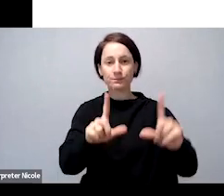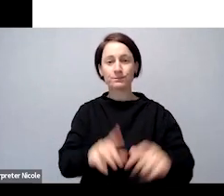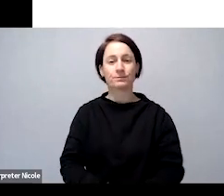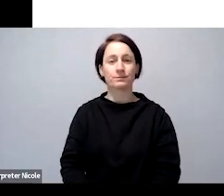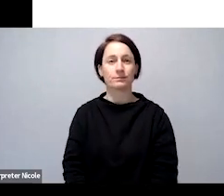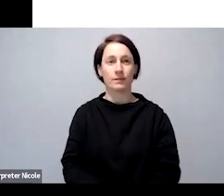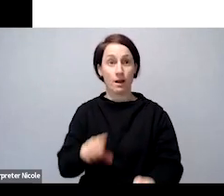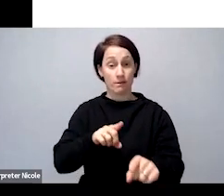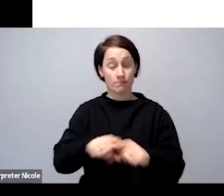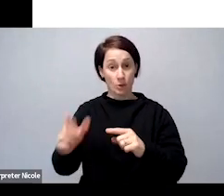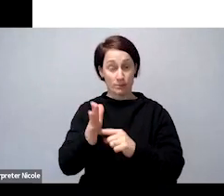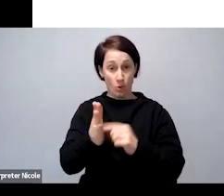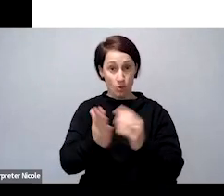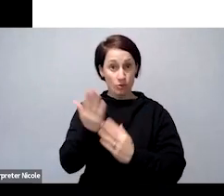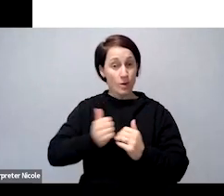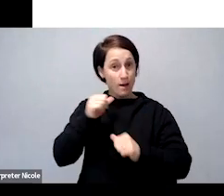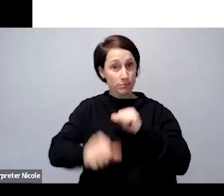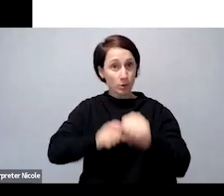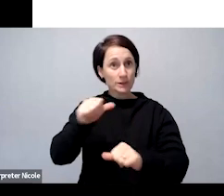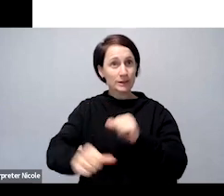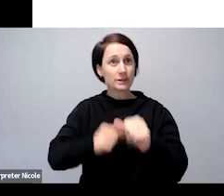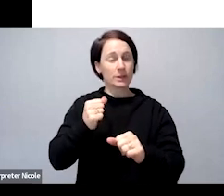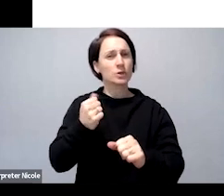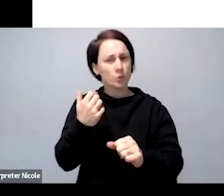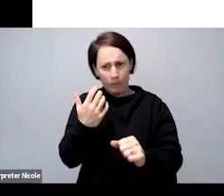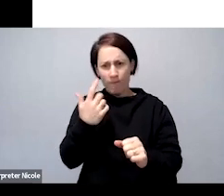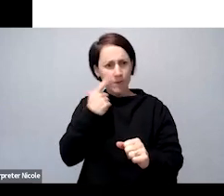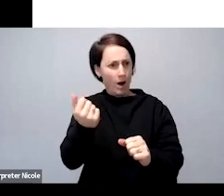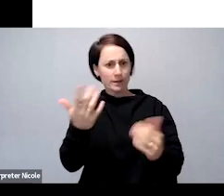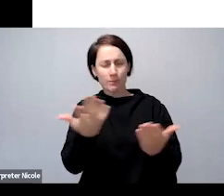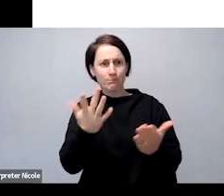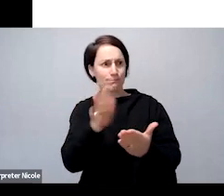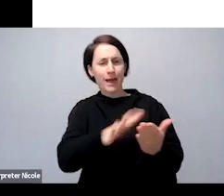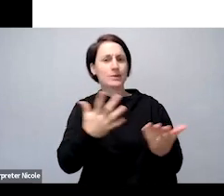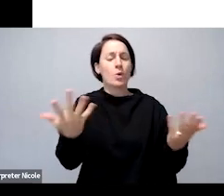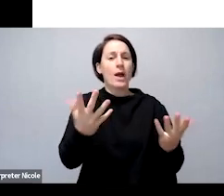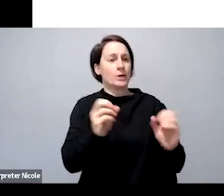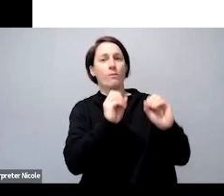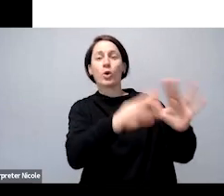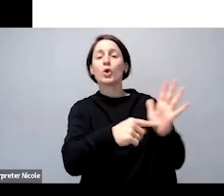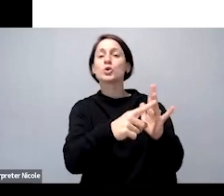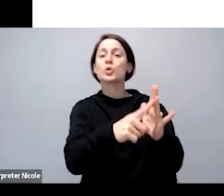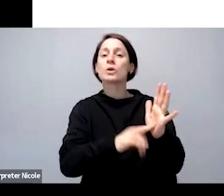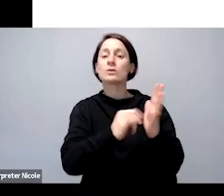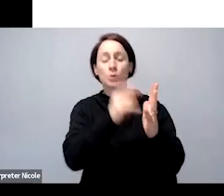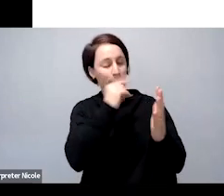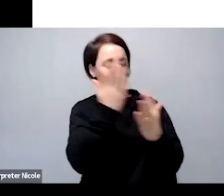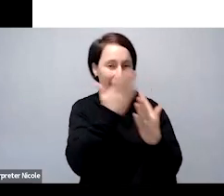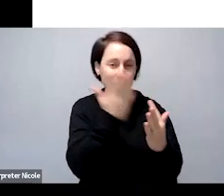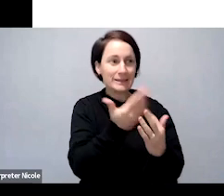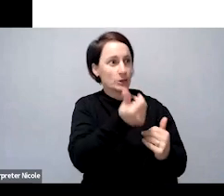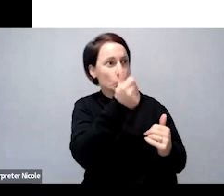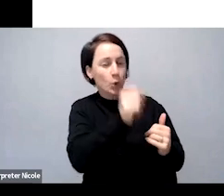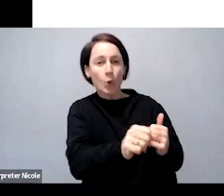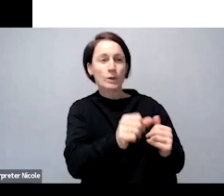Importantly, in our process was having a place where people could access those tools, use them, provide feedback, and help us to strengthen and